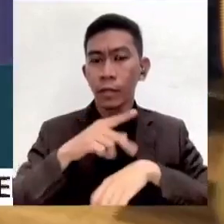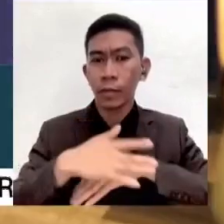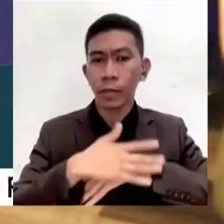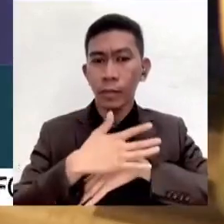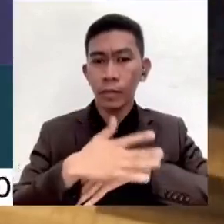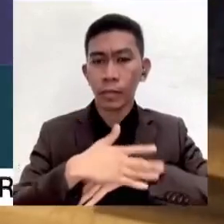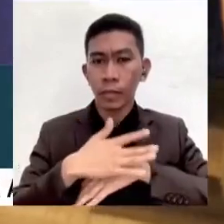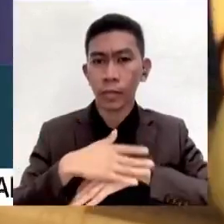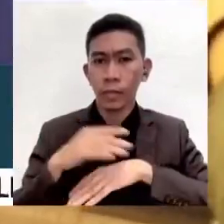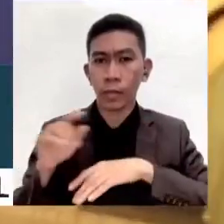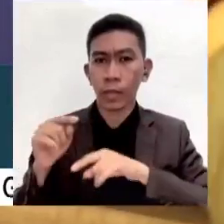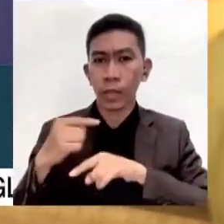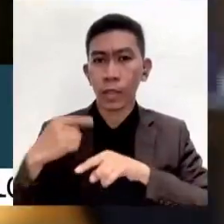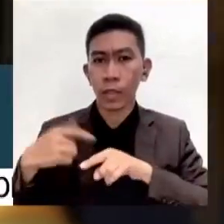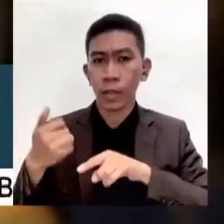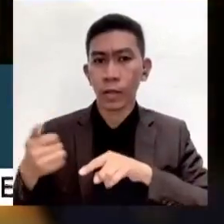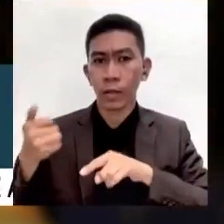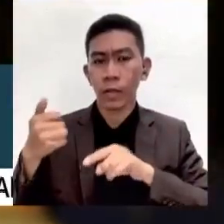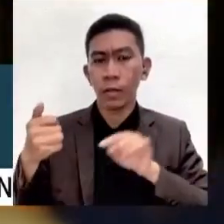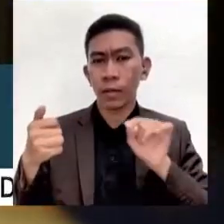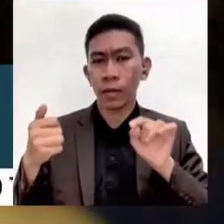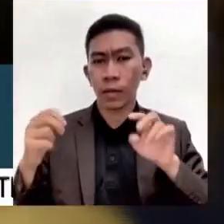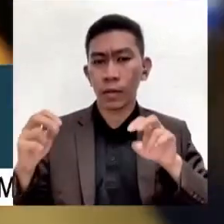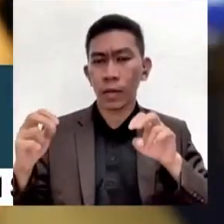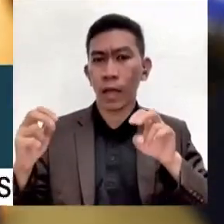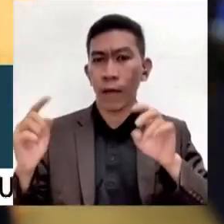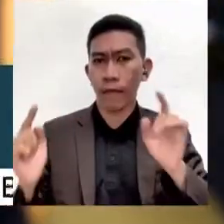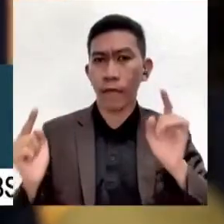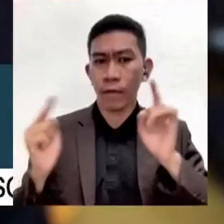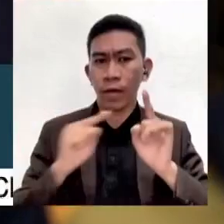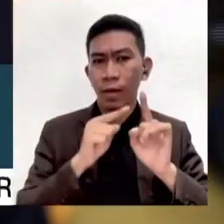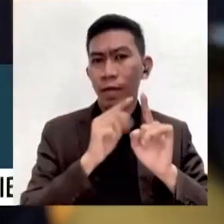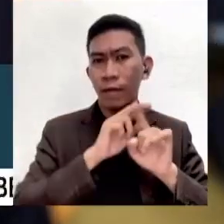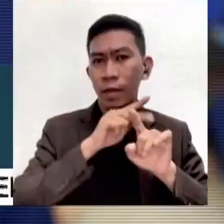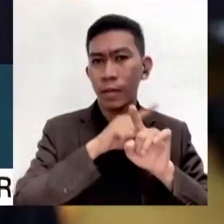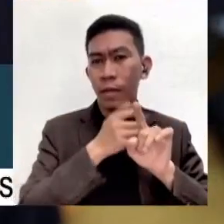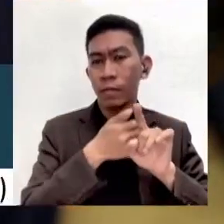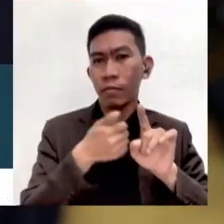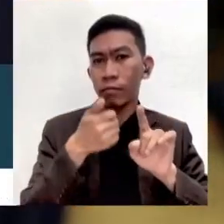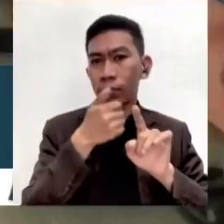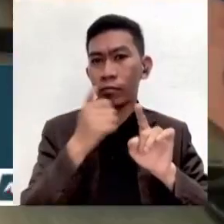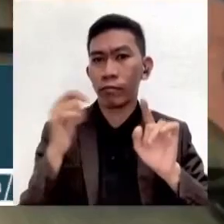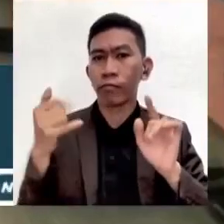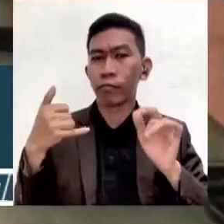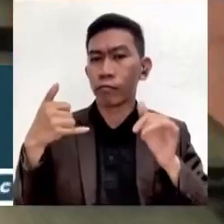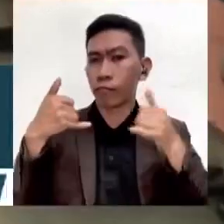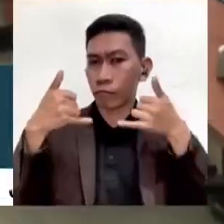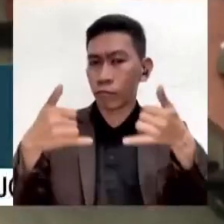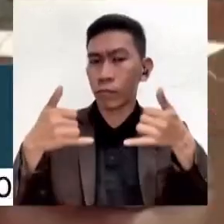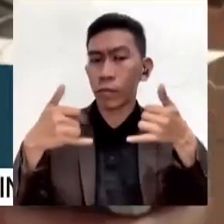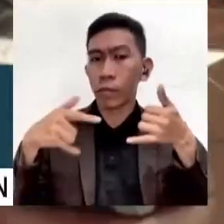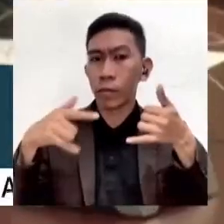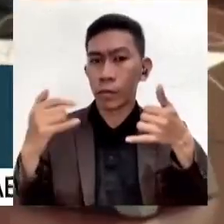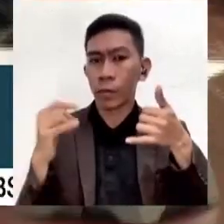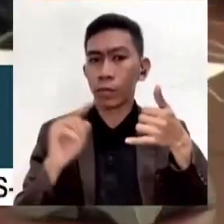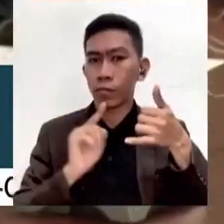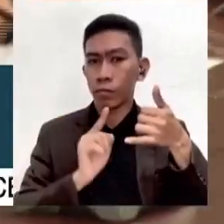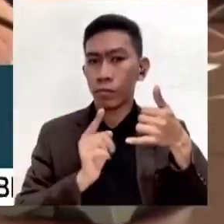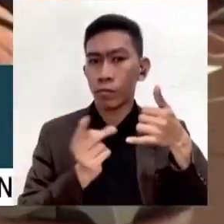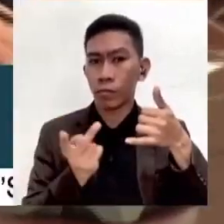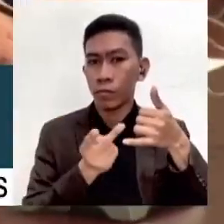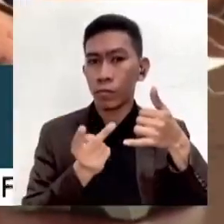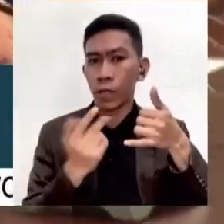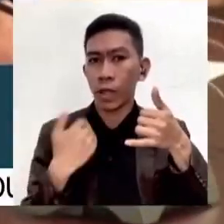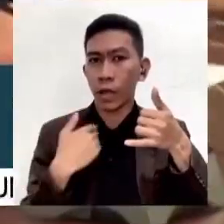counterpart, Secretary Enrique Manalo, Wednesday. And during that call, Wang said the two countries are at a crossroads with the future of